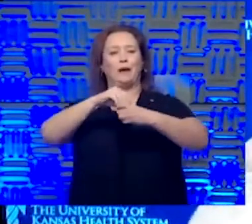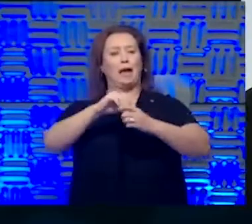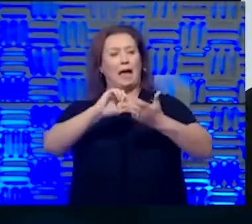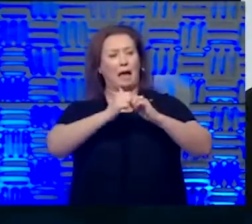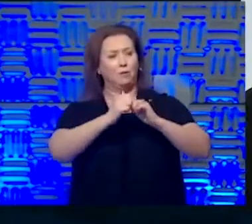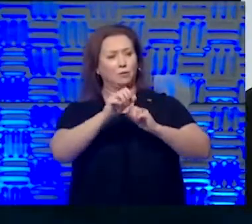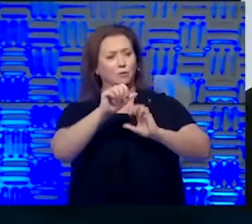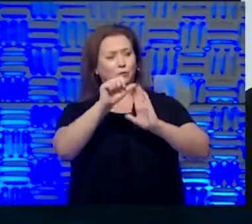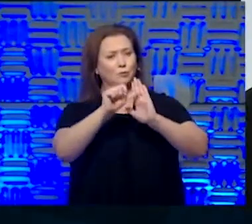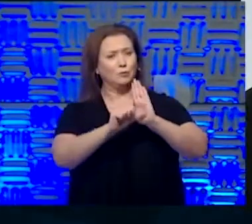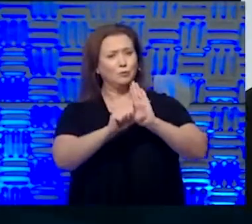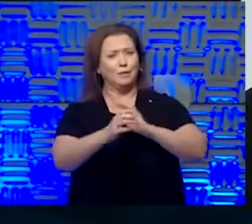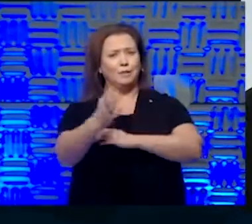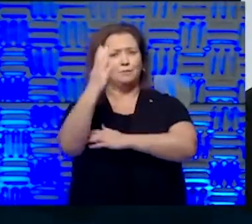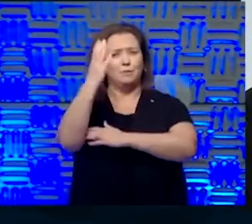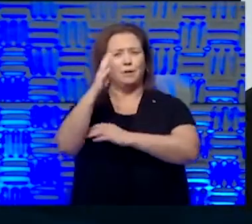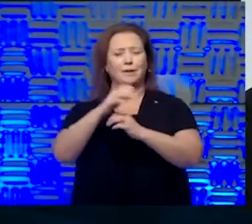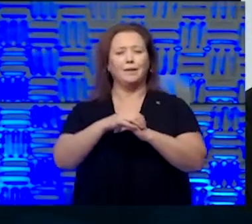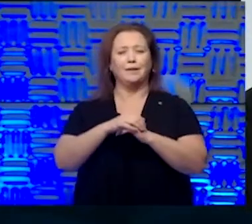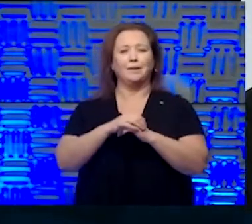case?